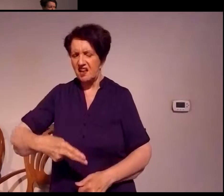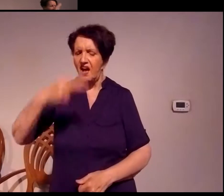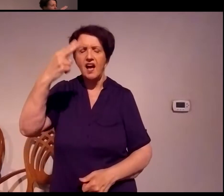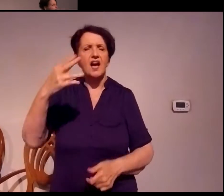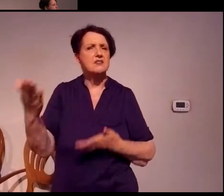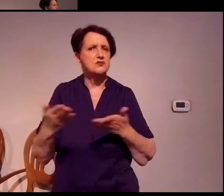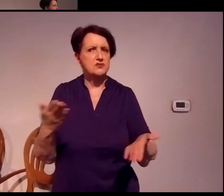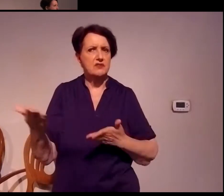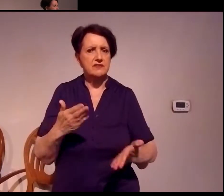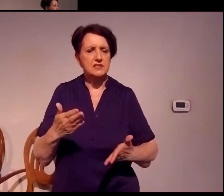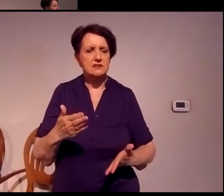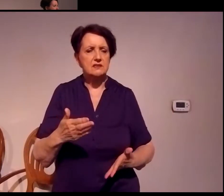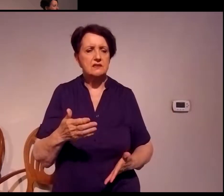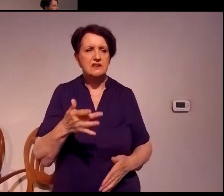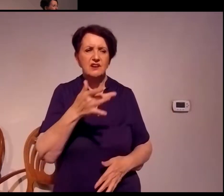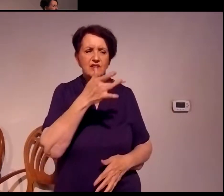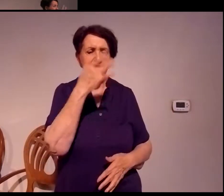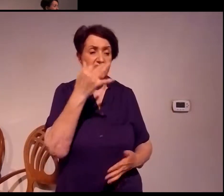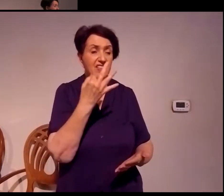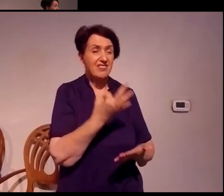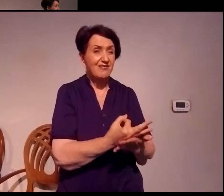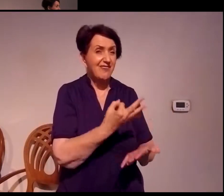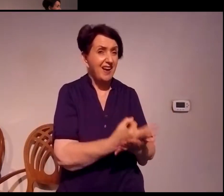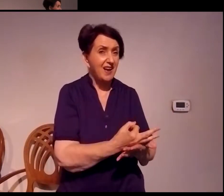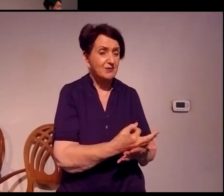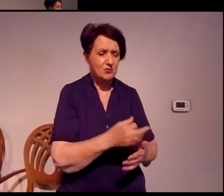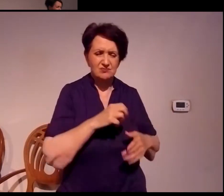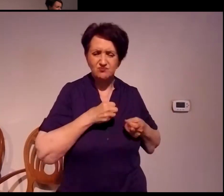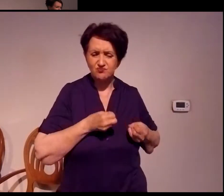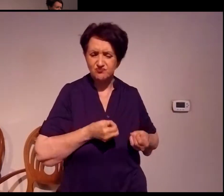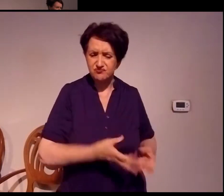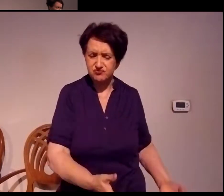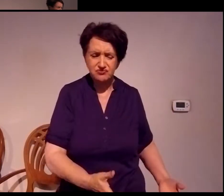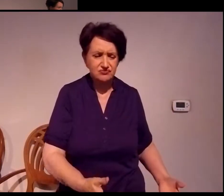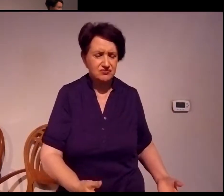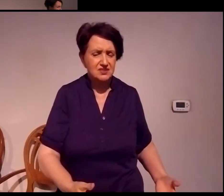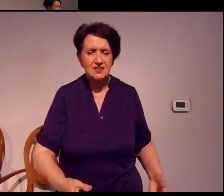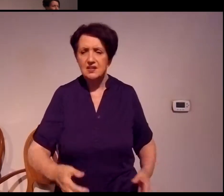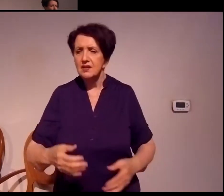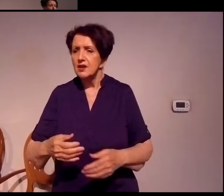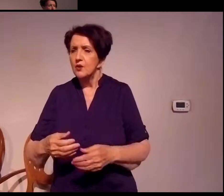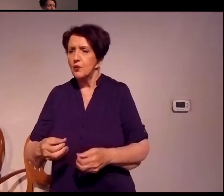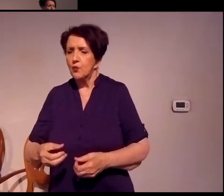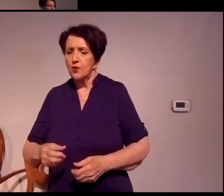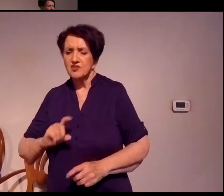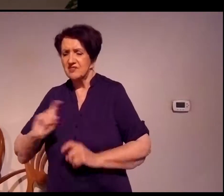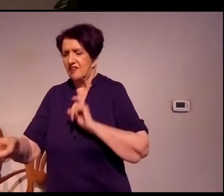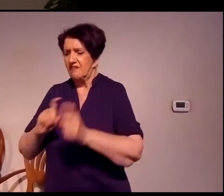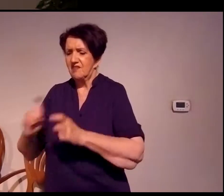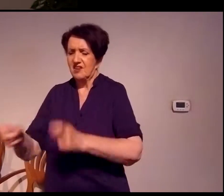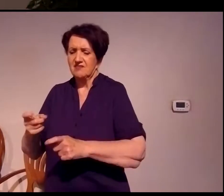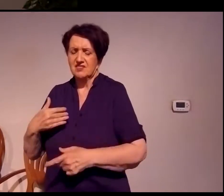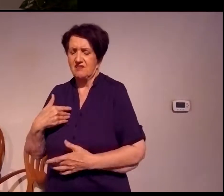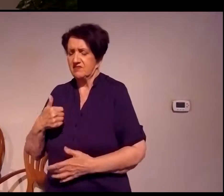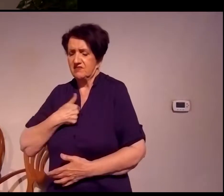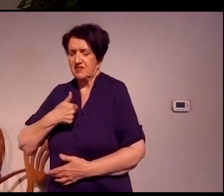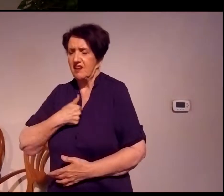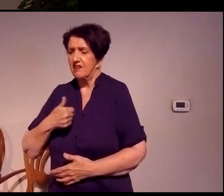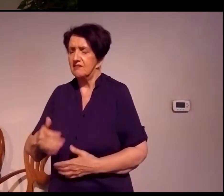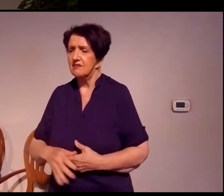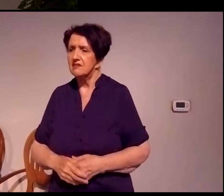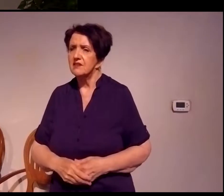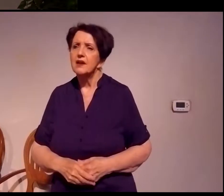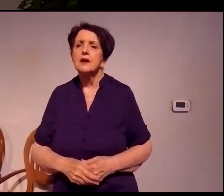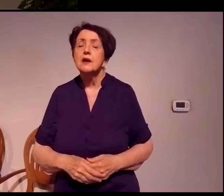Forget the fact that we're exhausted. Forget the fact that we're giving ourselves away. But the thing is